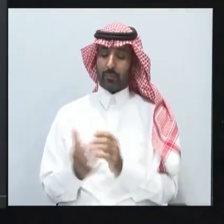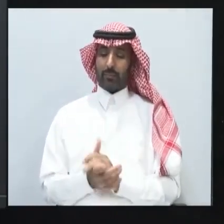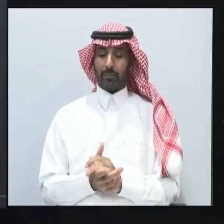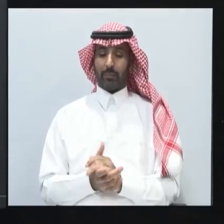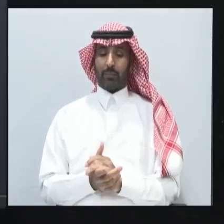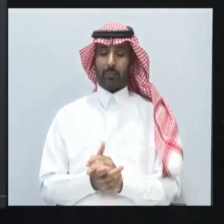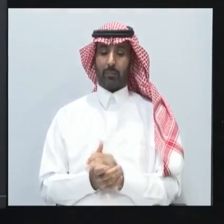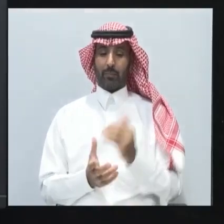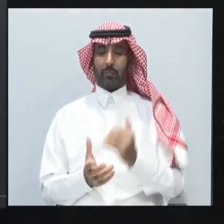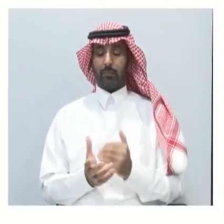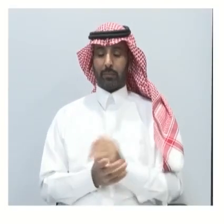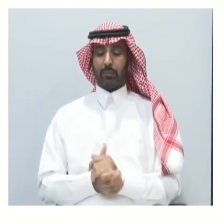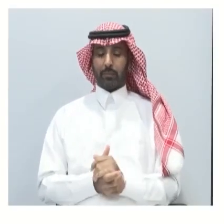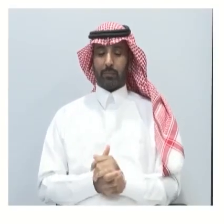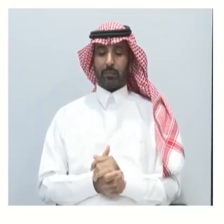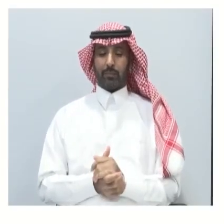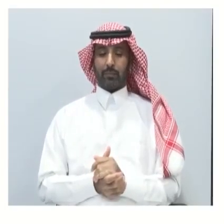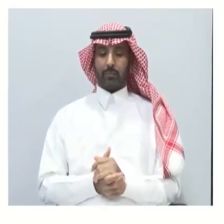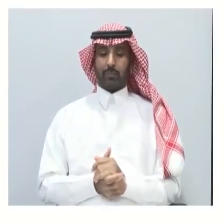the timeline that you have.